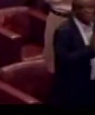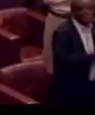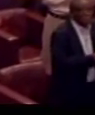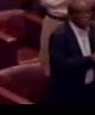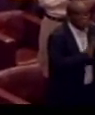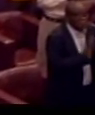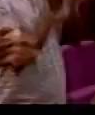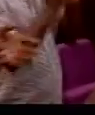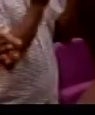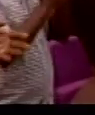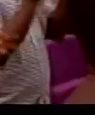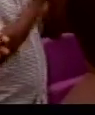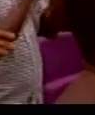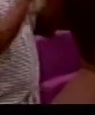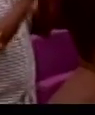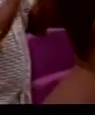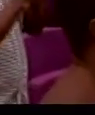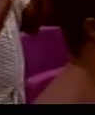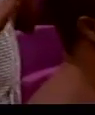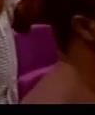sir.